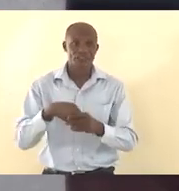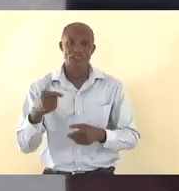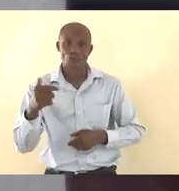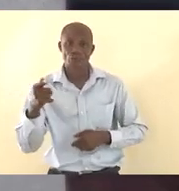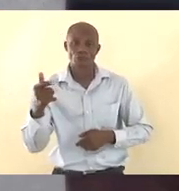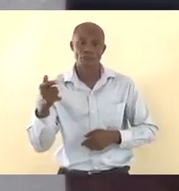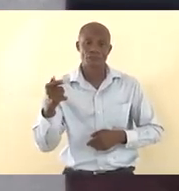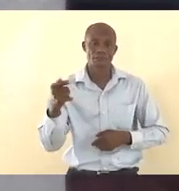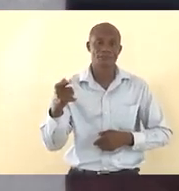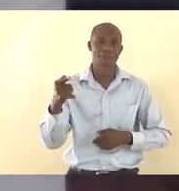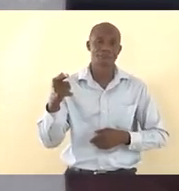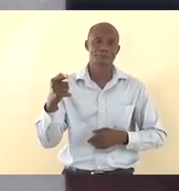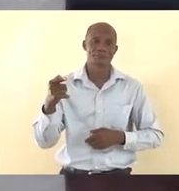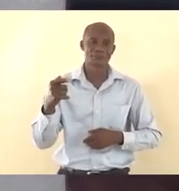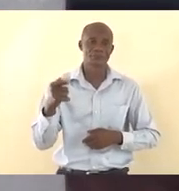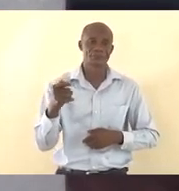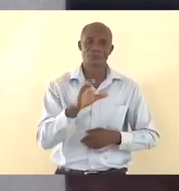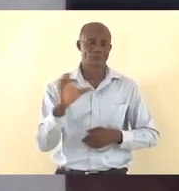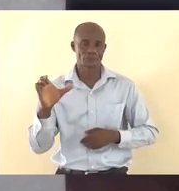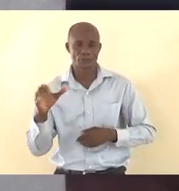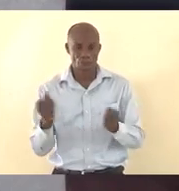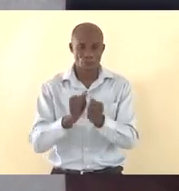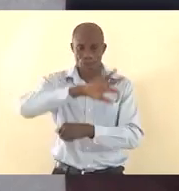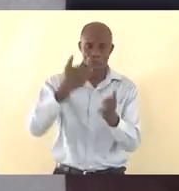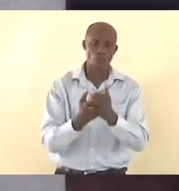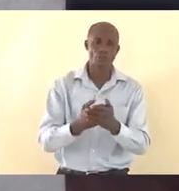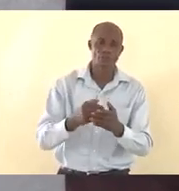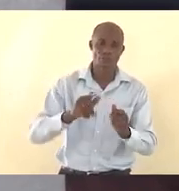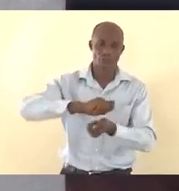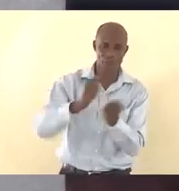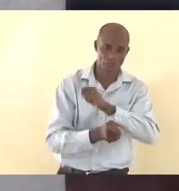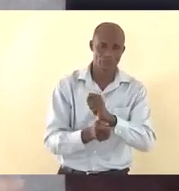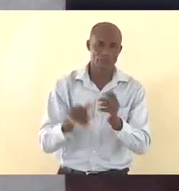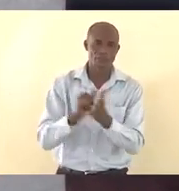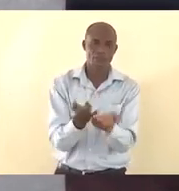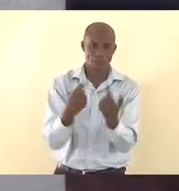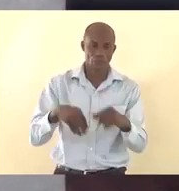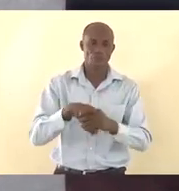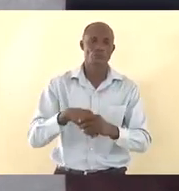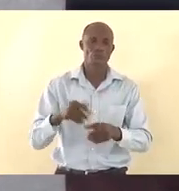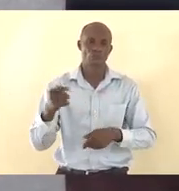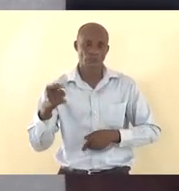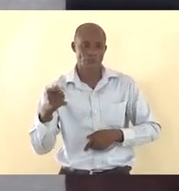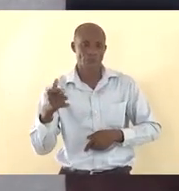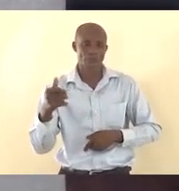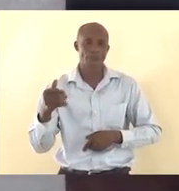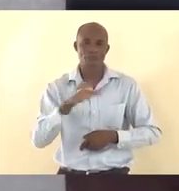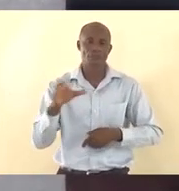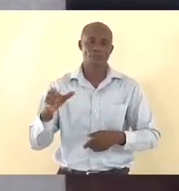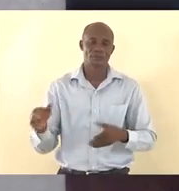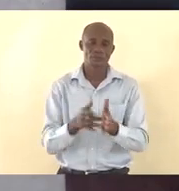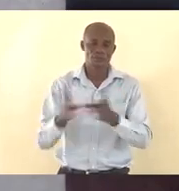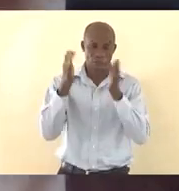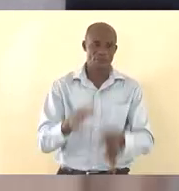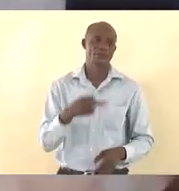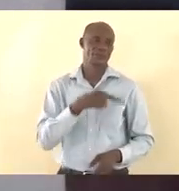come, with all the changes we had in the 20th century that has come into 21st century, Christianity, as we know it, will not